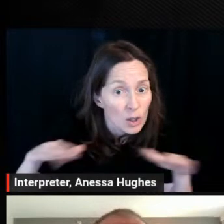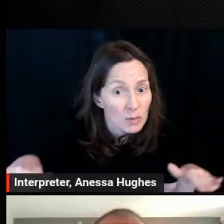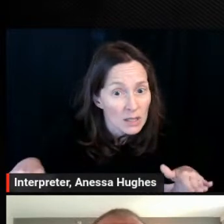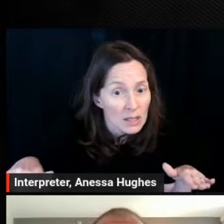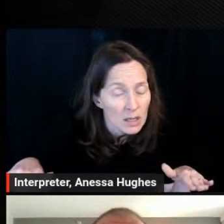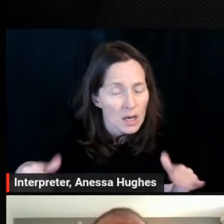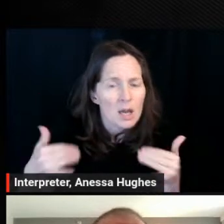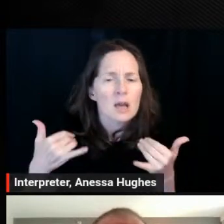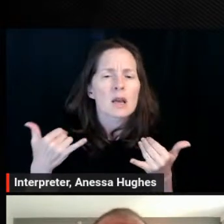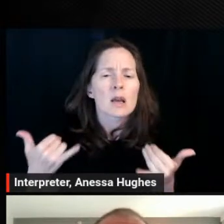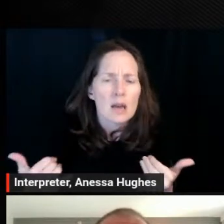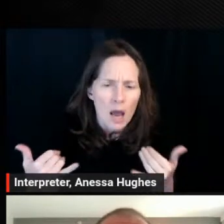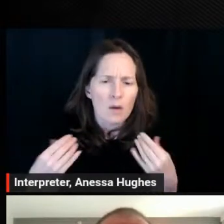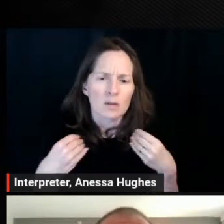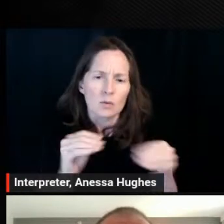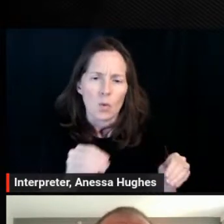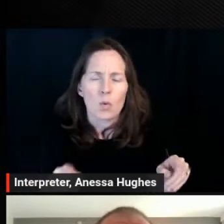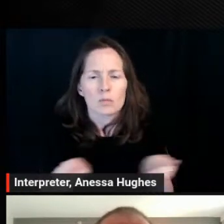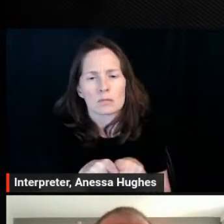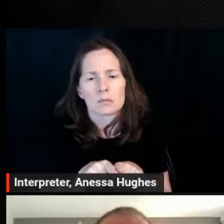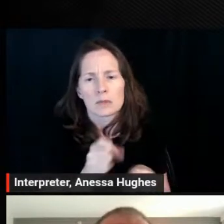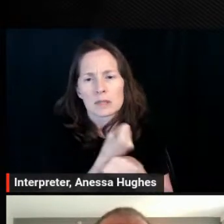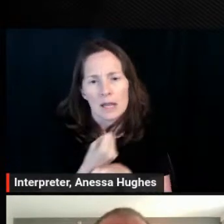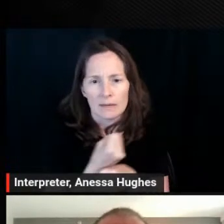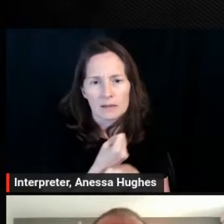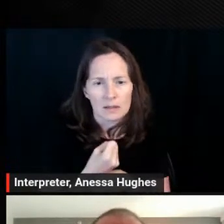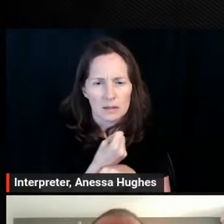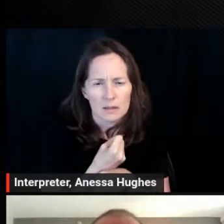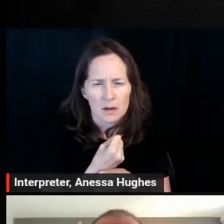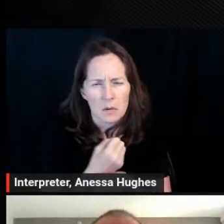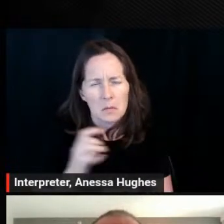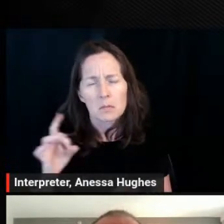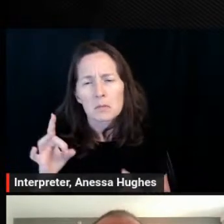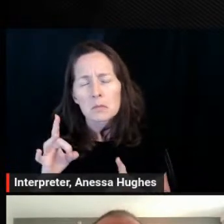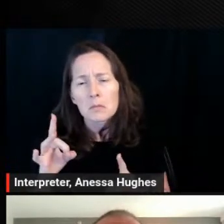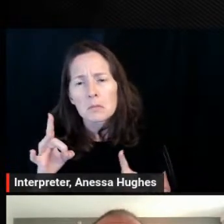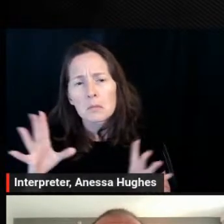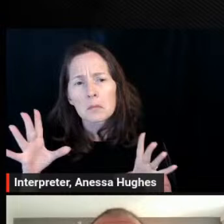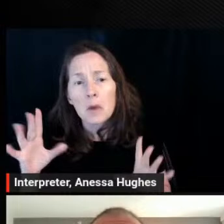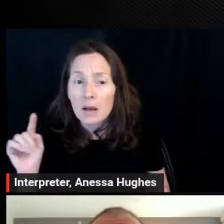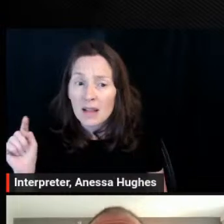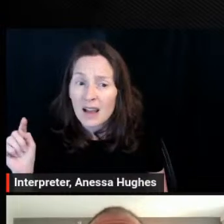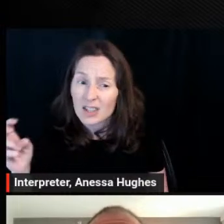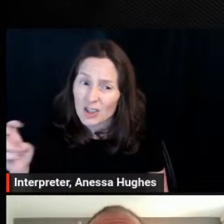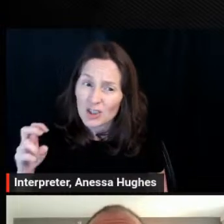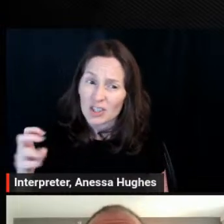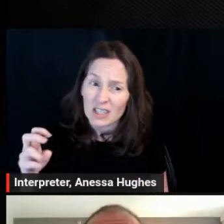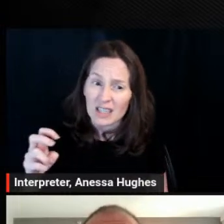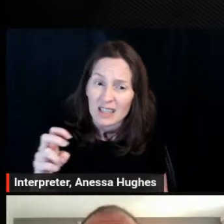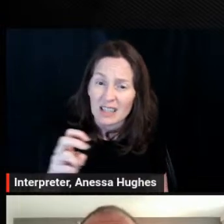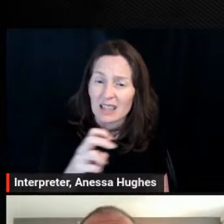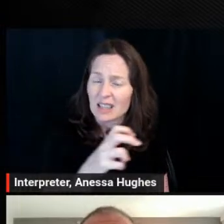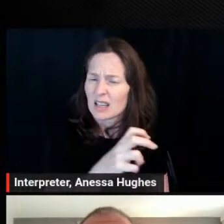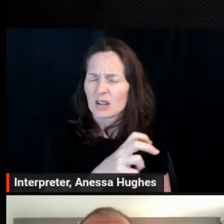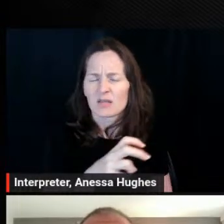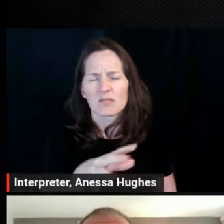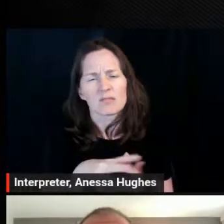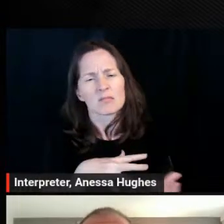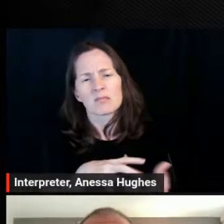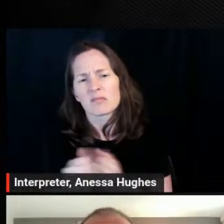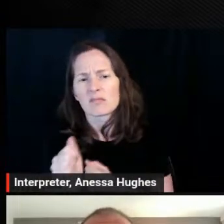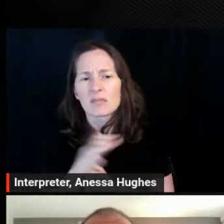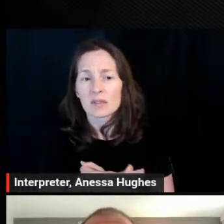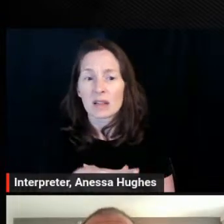It was a soul-destroying journey for these children. It's a journey of 2 million human steps, by the way.